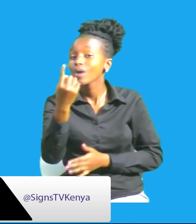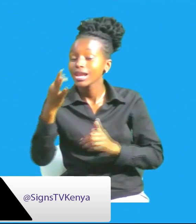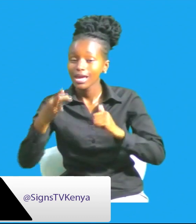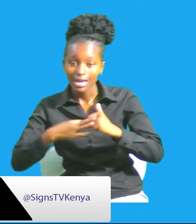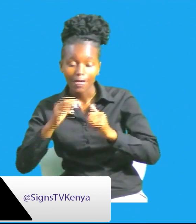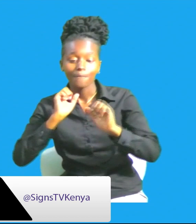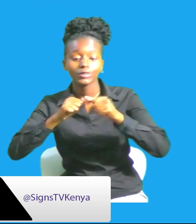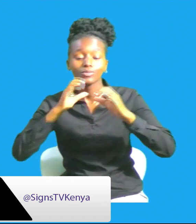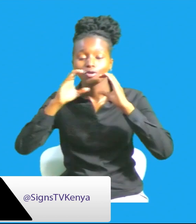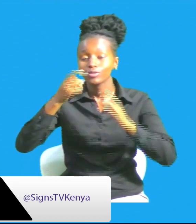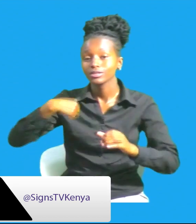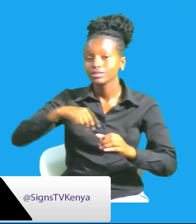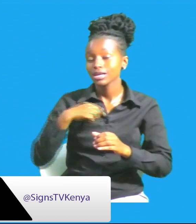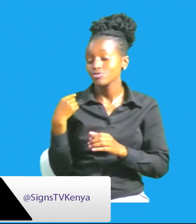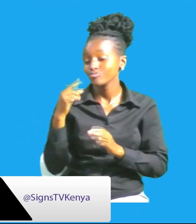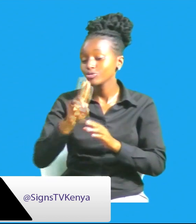us on